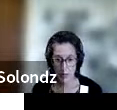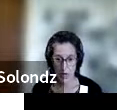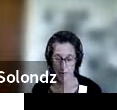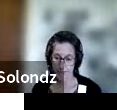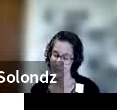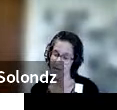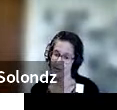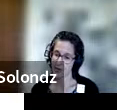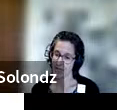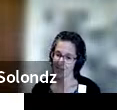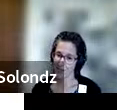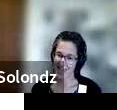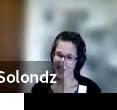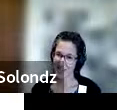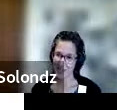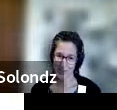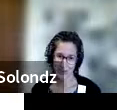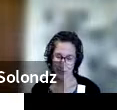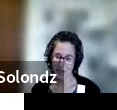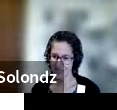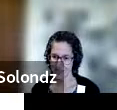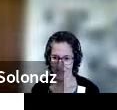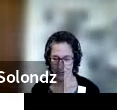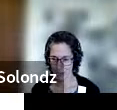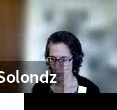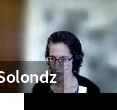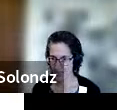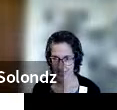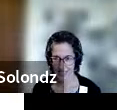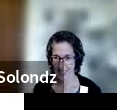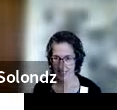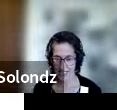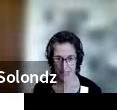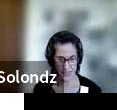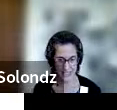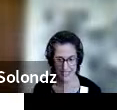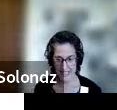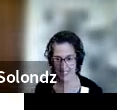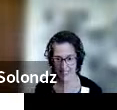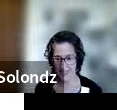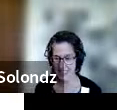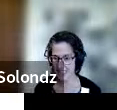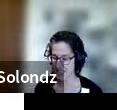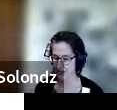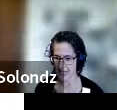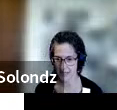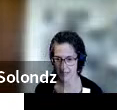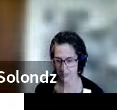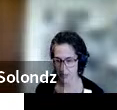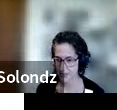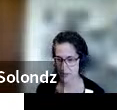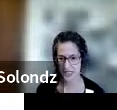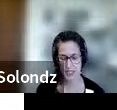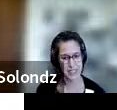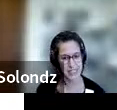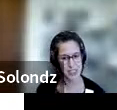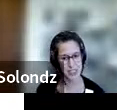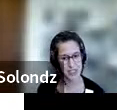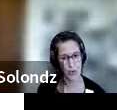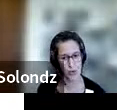do they do? How do they get around? You know, depending on what area of the state they live in, is there access to